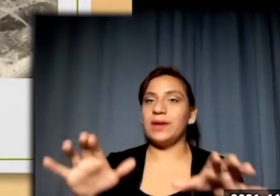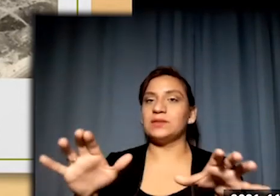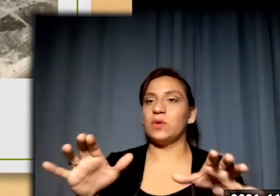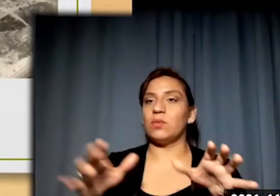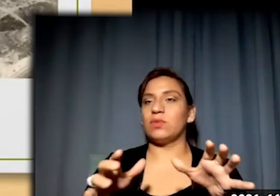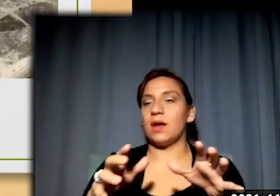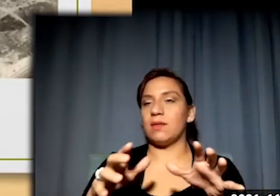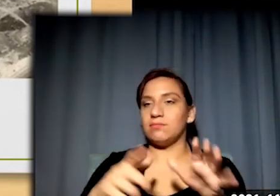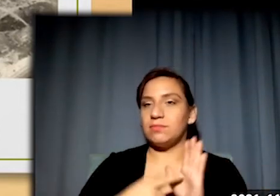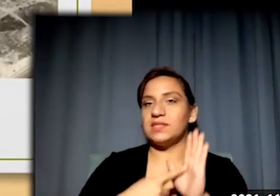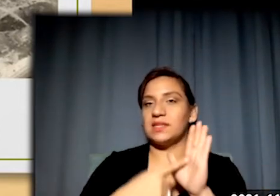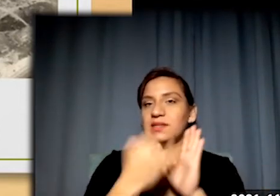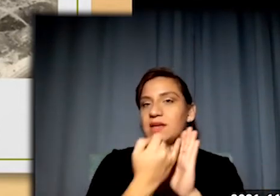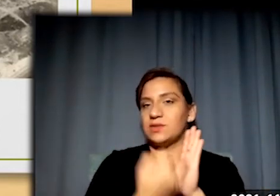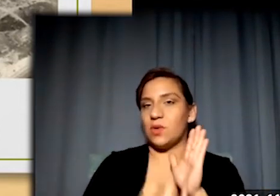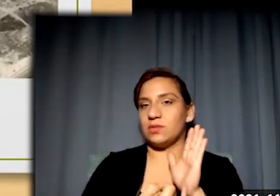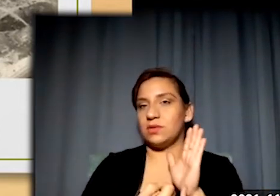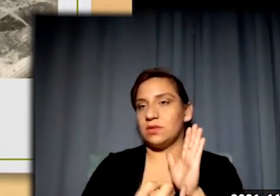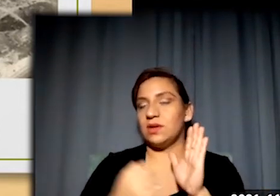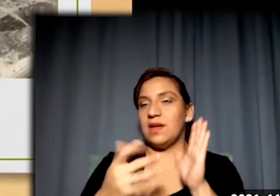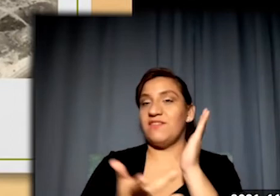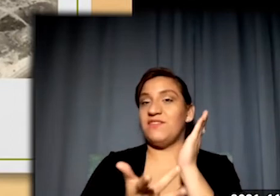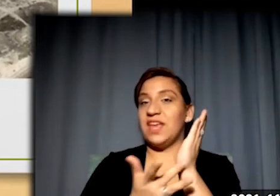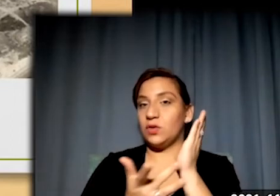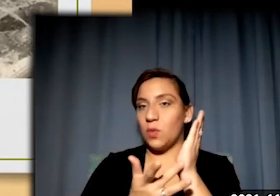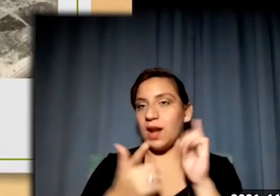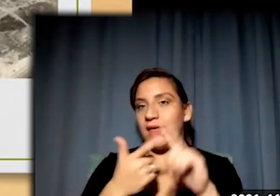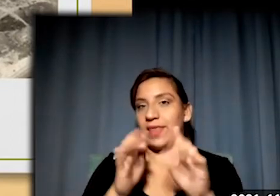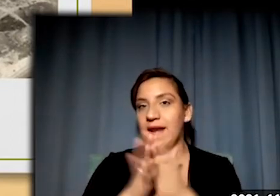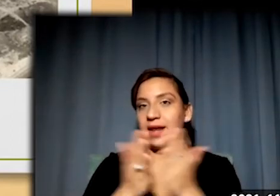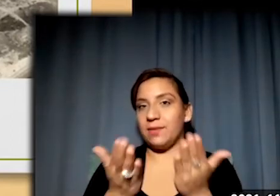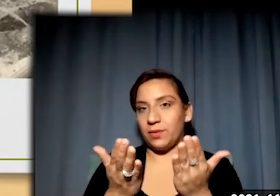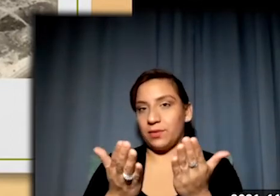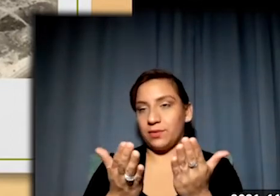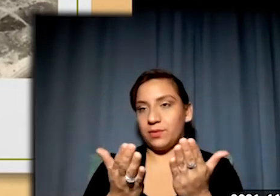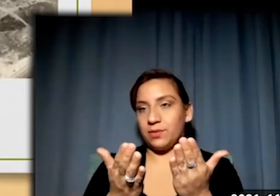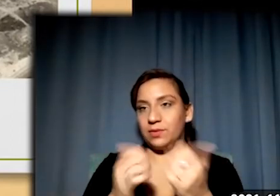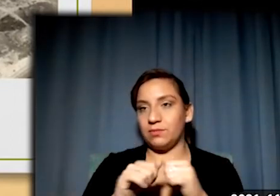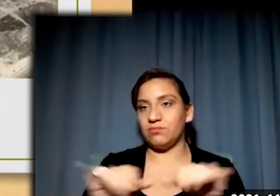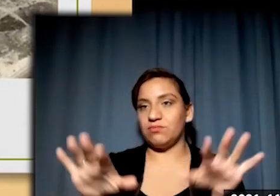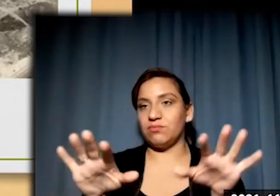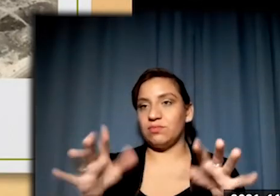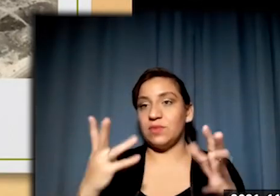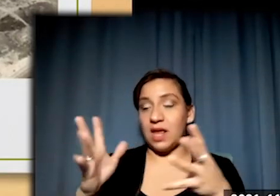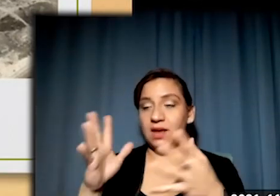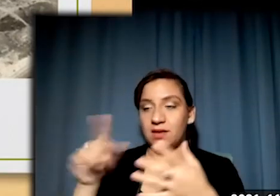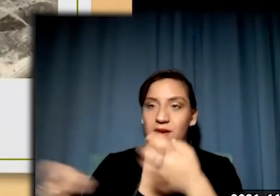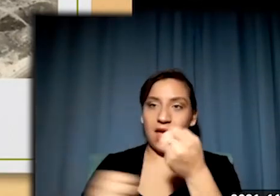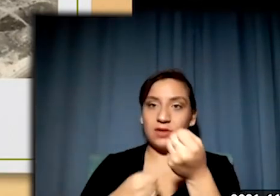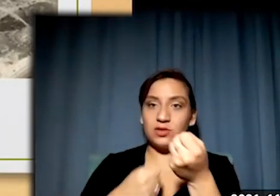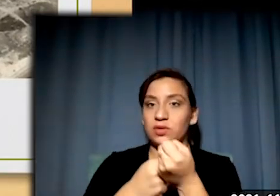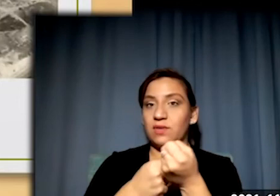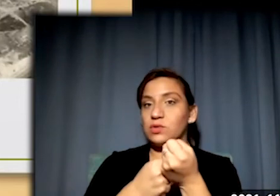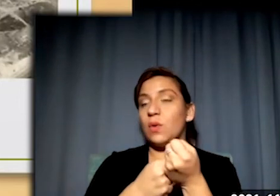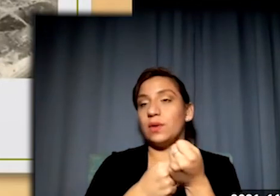Dr. Sepúlveda has made substantial contributions through publications on urban history of the city of San Juan